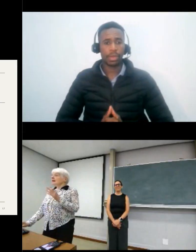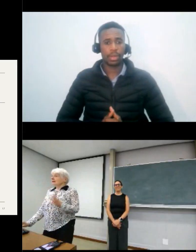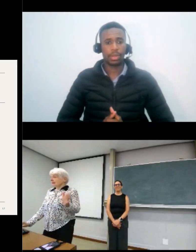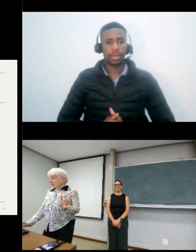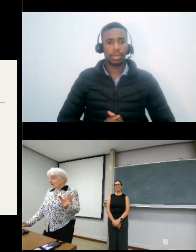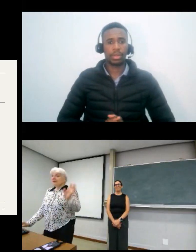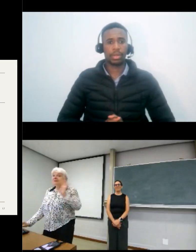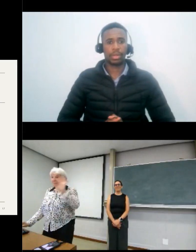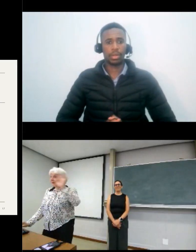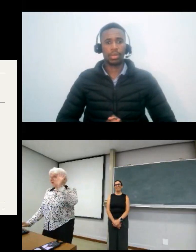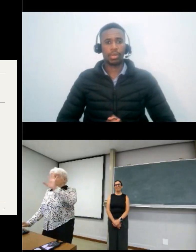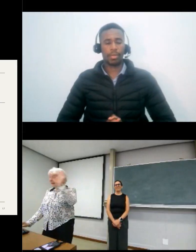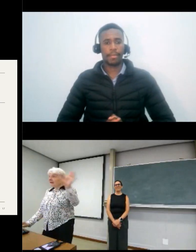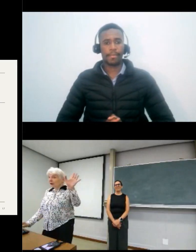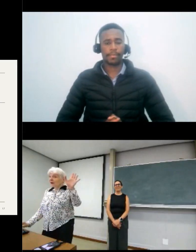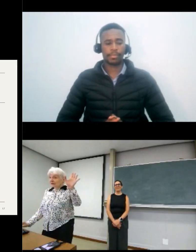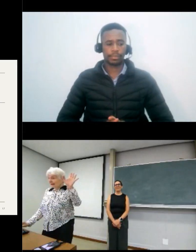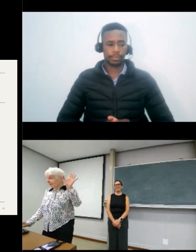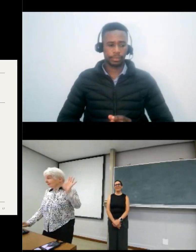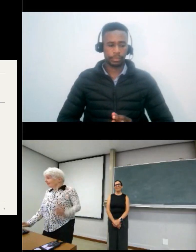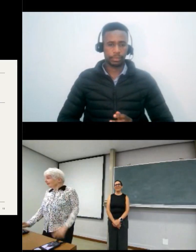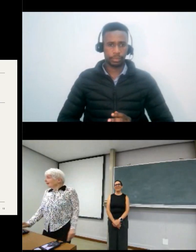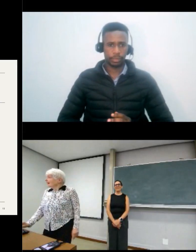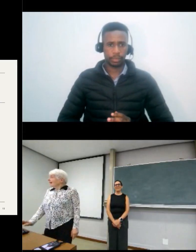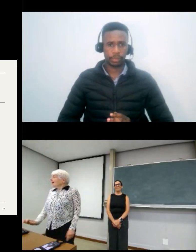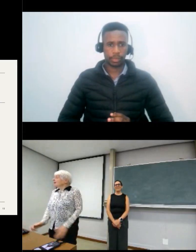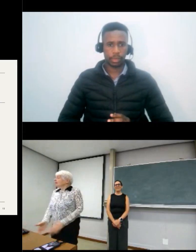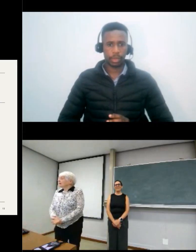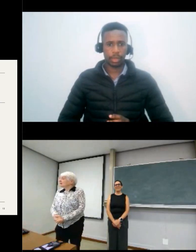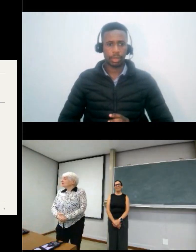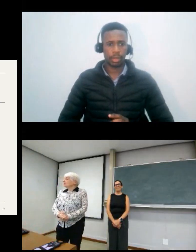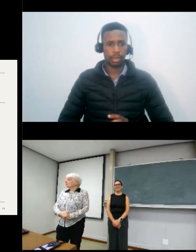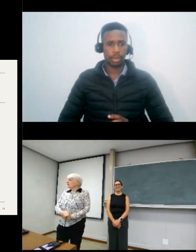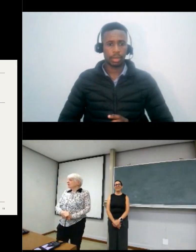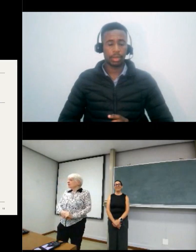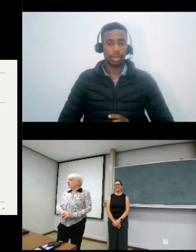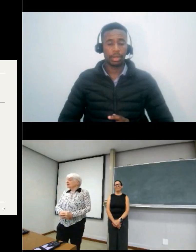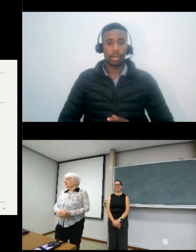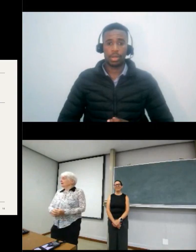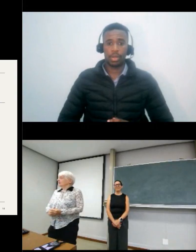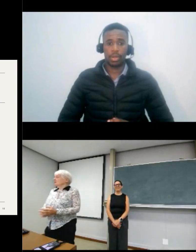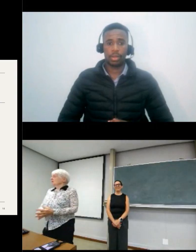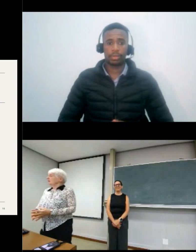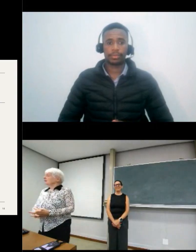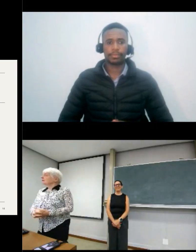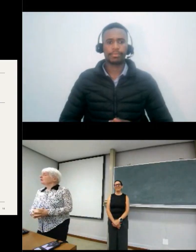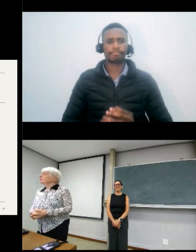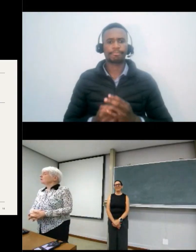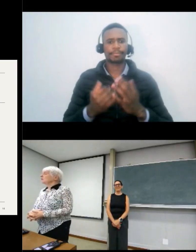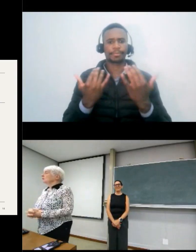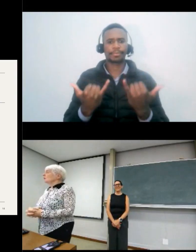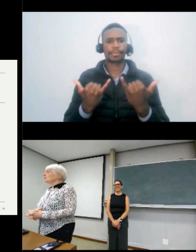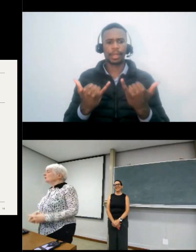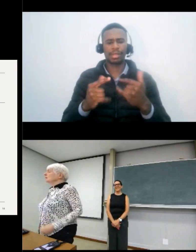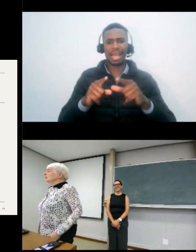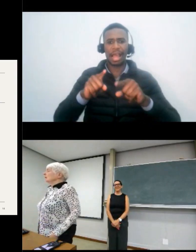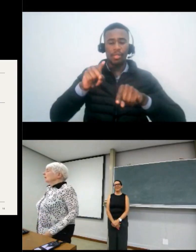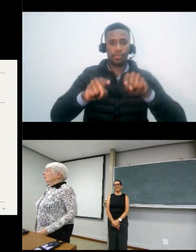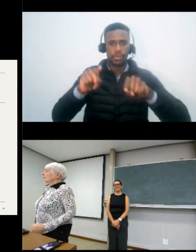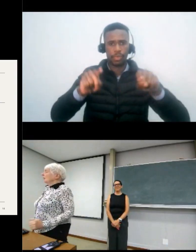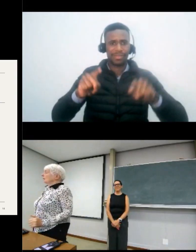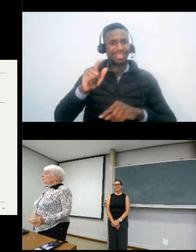Okay, they are deaf. I mean, they are not listening. Okay, so the diversity in the adult data, the project